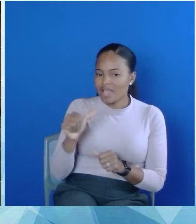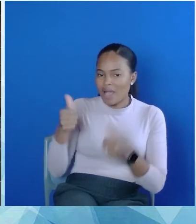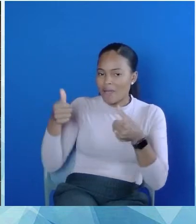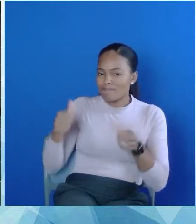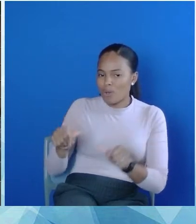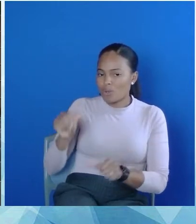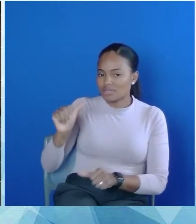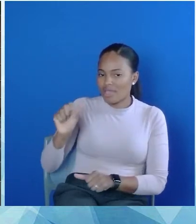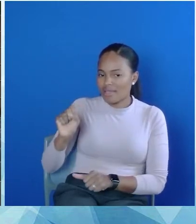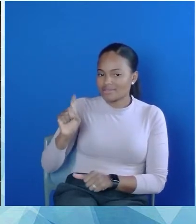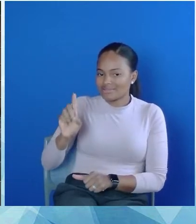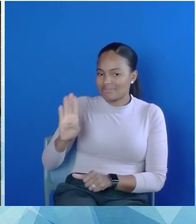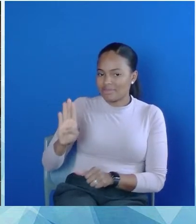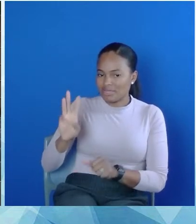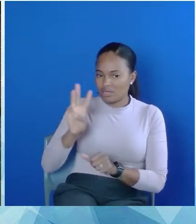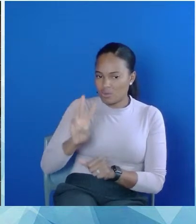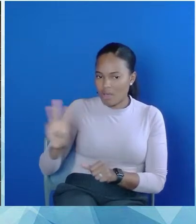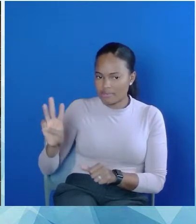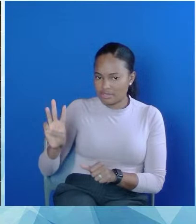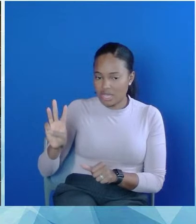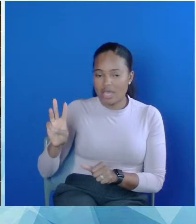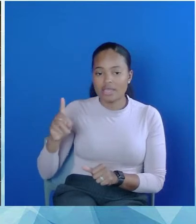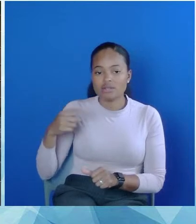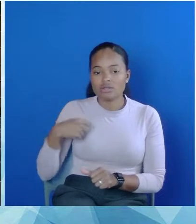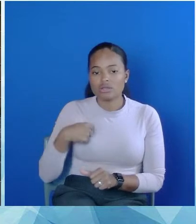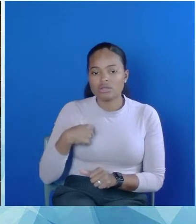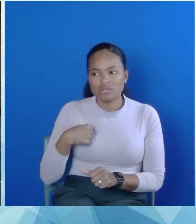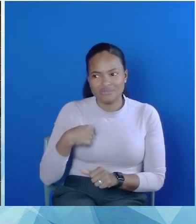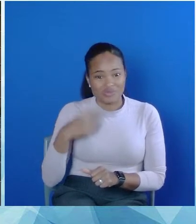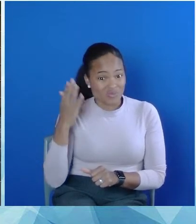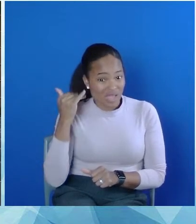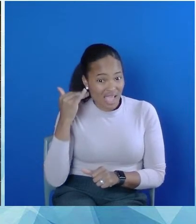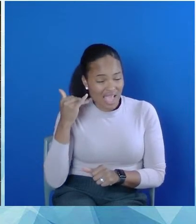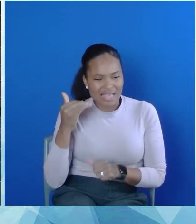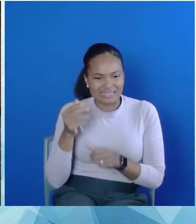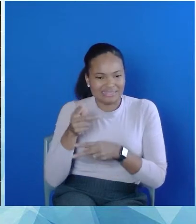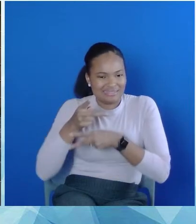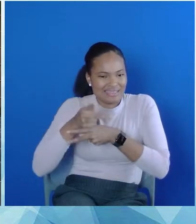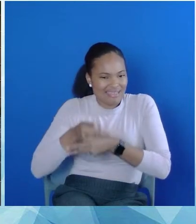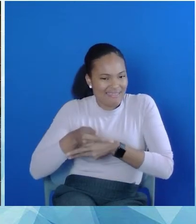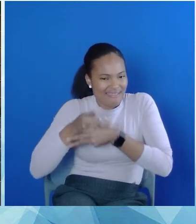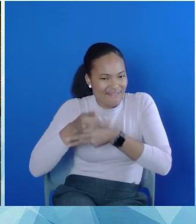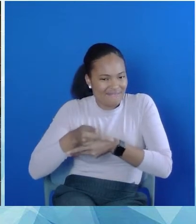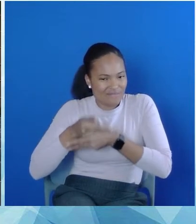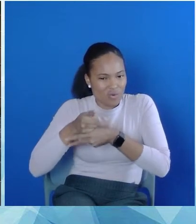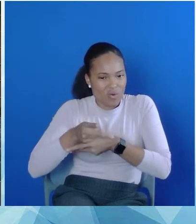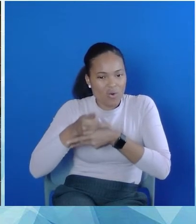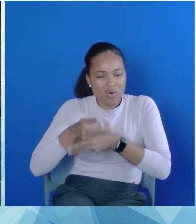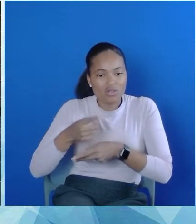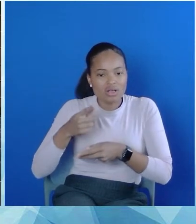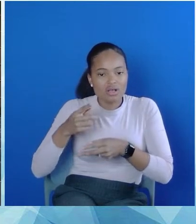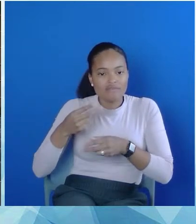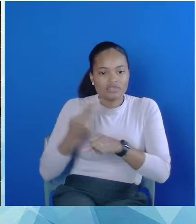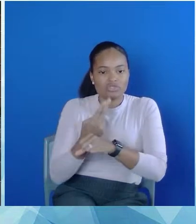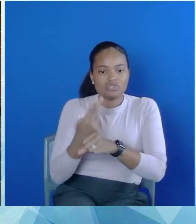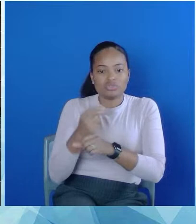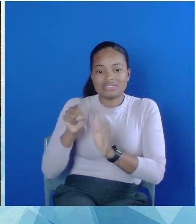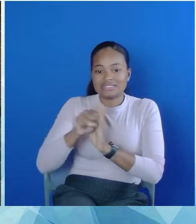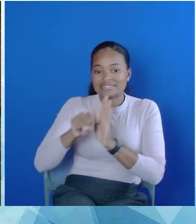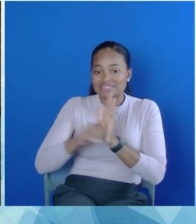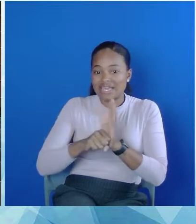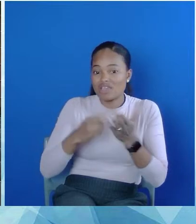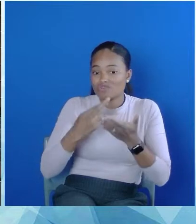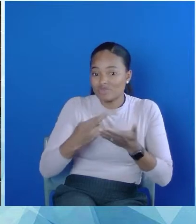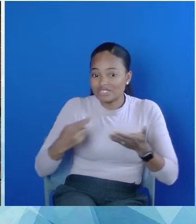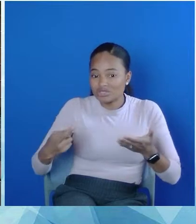the ASDB website. We do have to be a little bit careful about the use of state resources and state